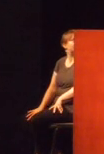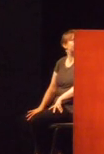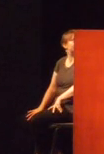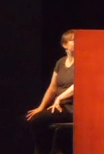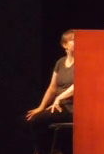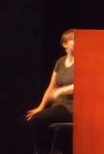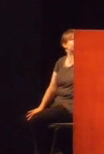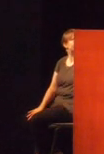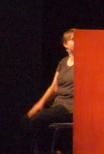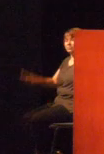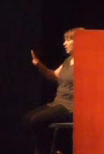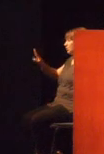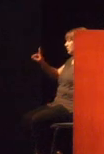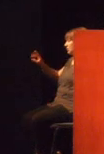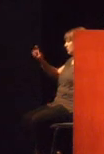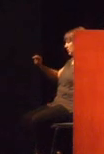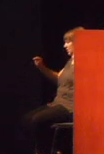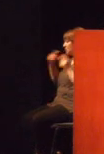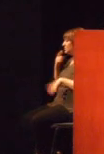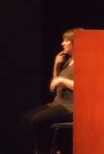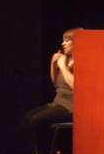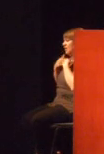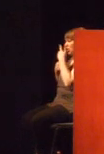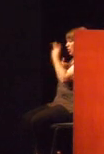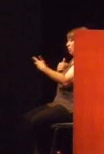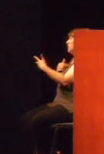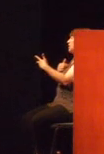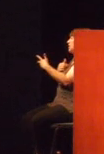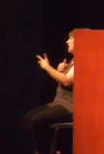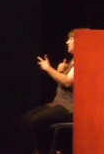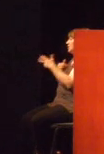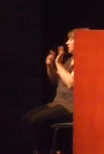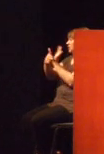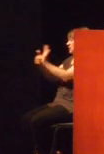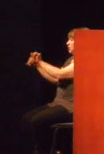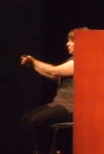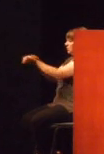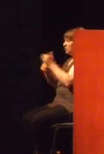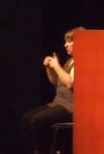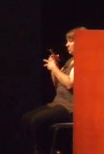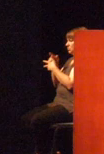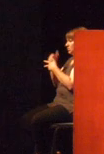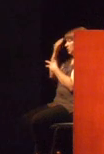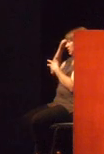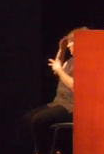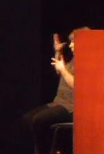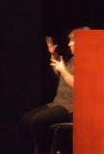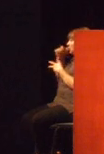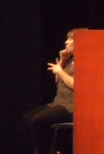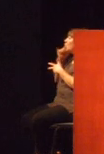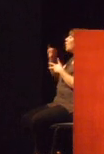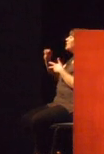Beverly Daniel Tatum says, historically, there are three popular tropes for white people. You can be ignorant, you can be racist, or you can be